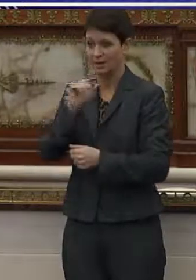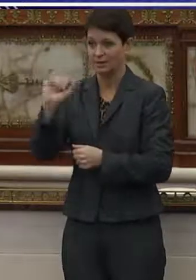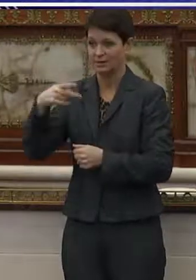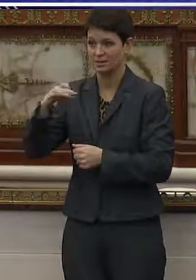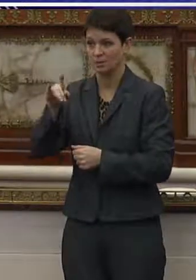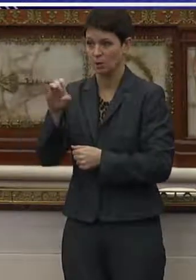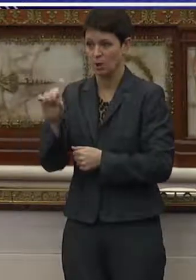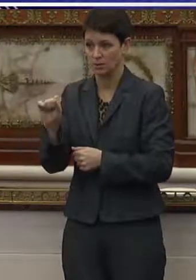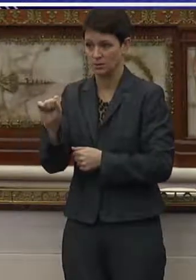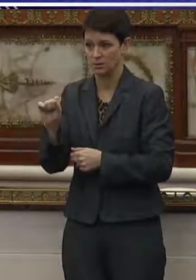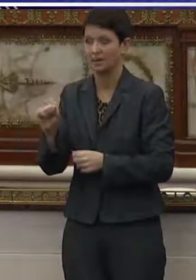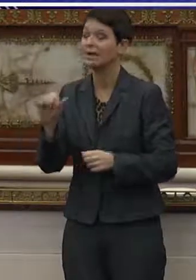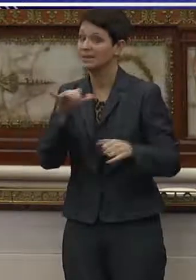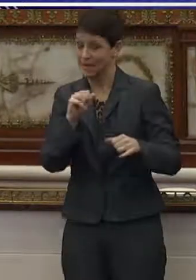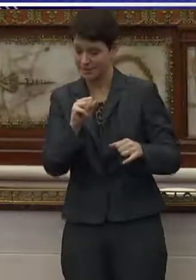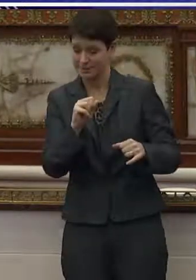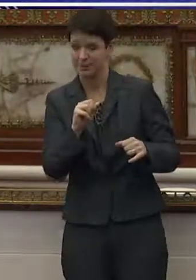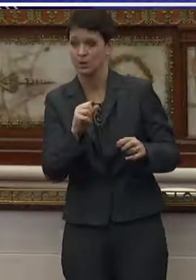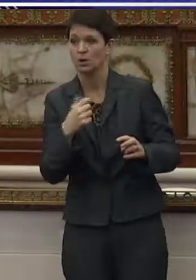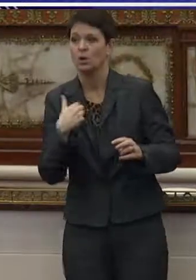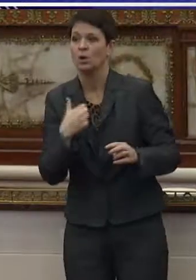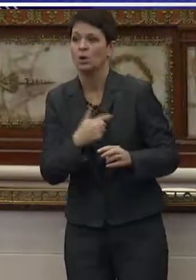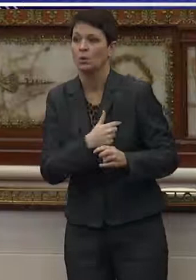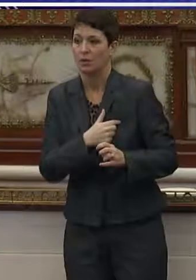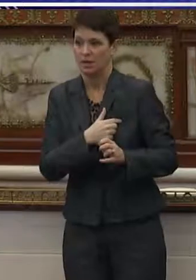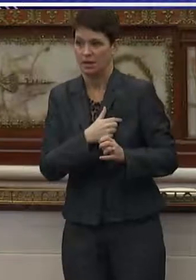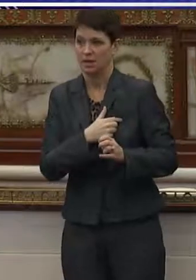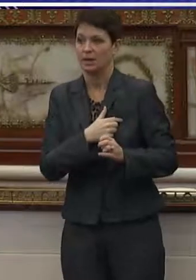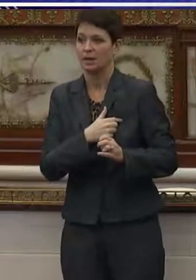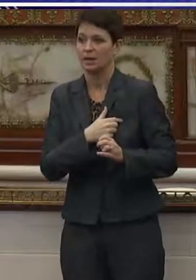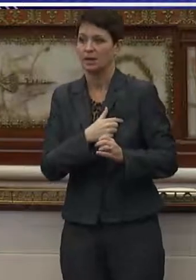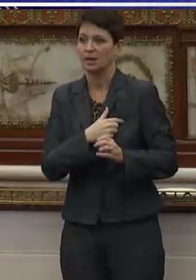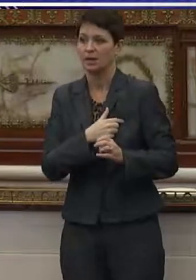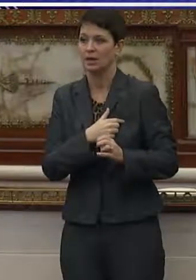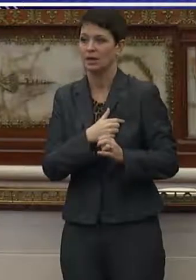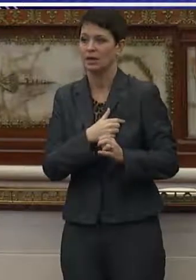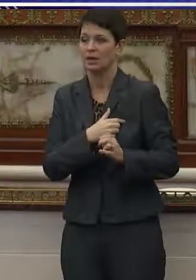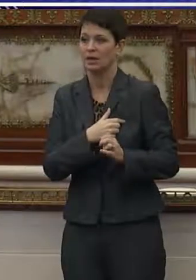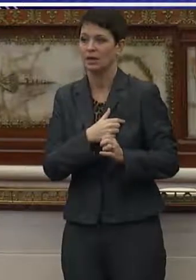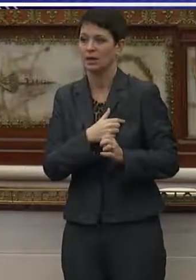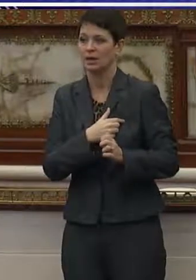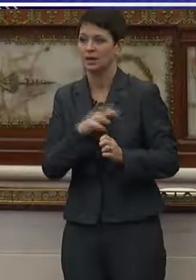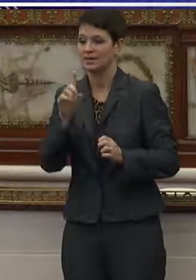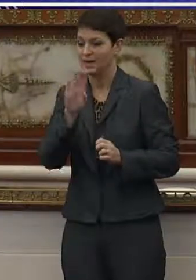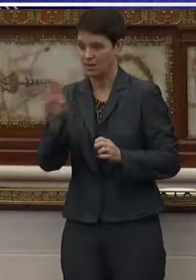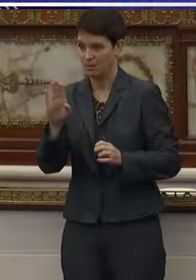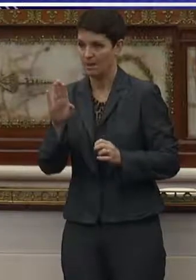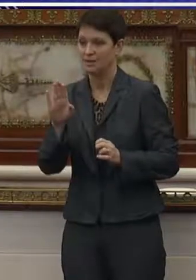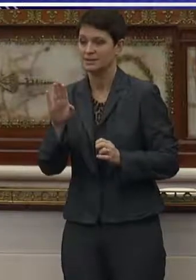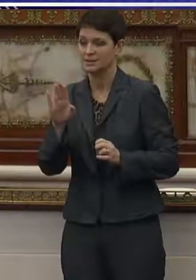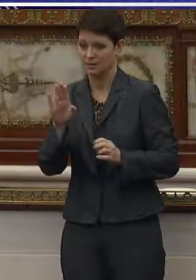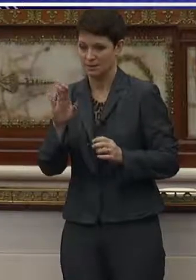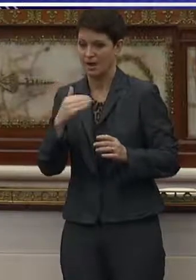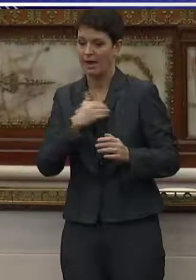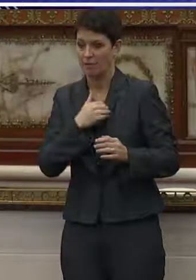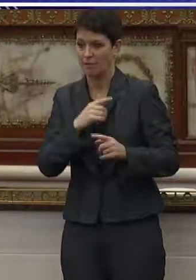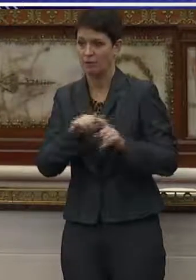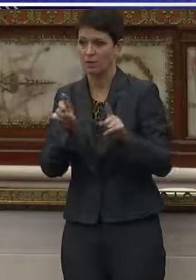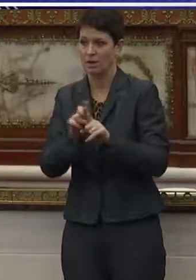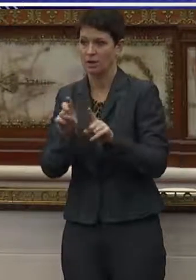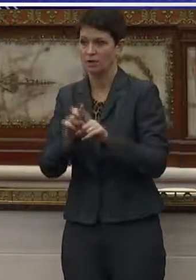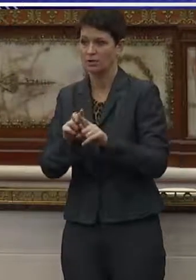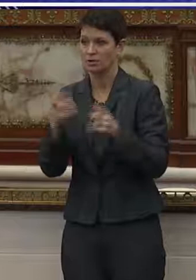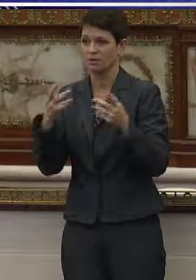codes? Yeah, so we have done we do get zip codes in our database when they come in, and we've done an